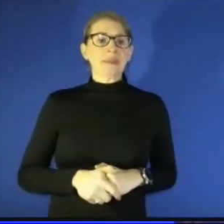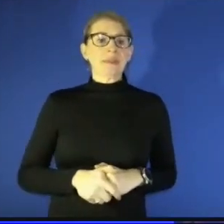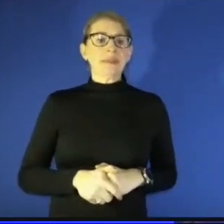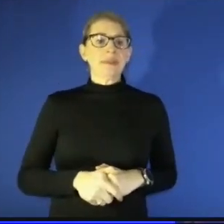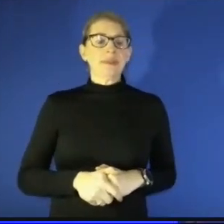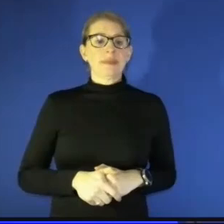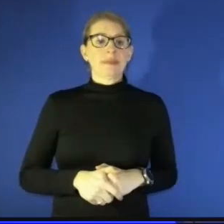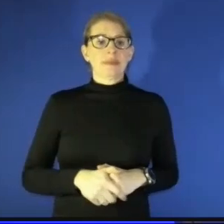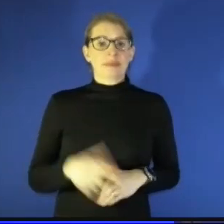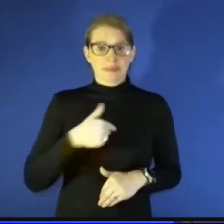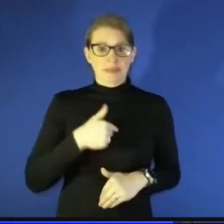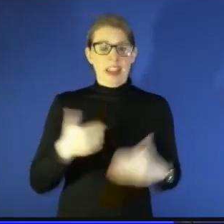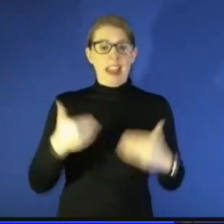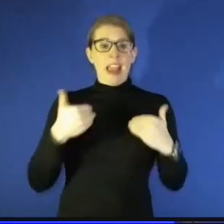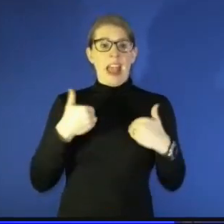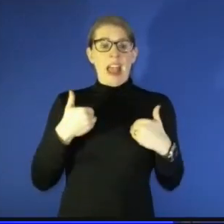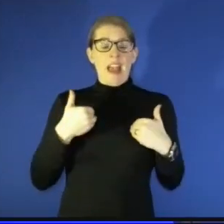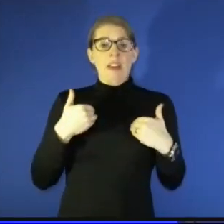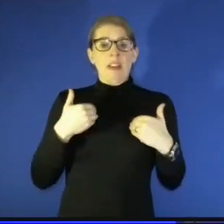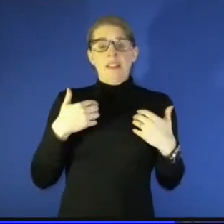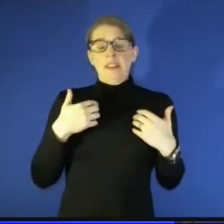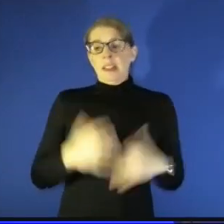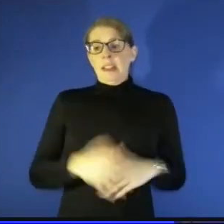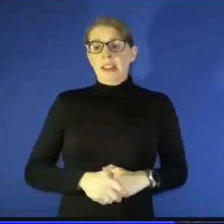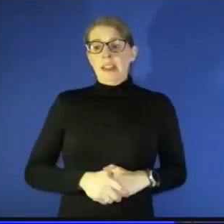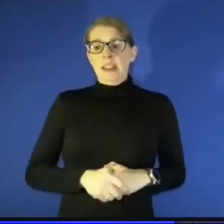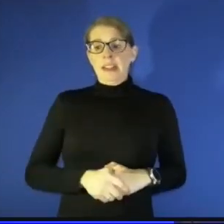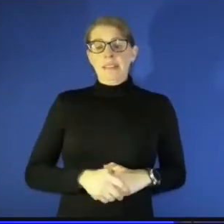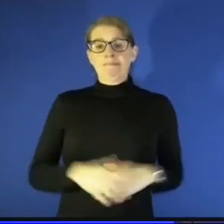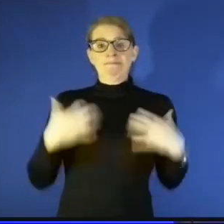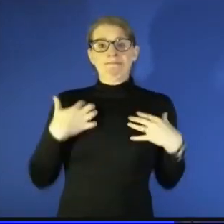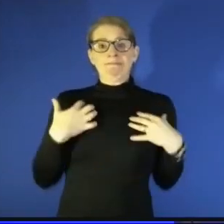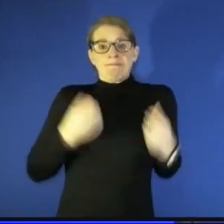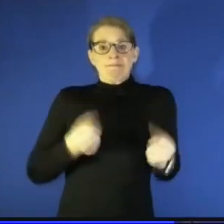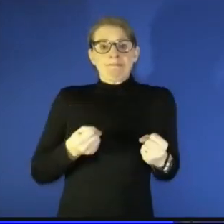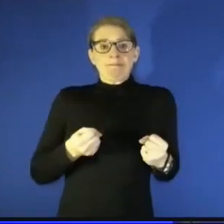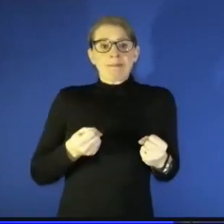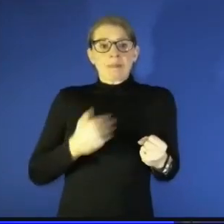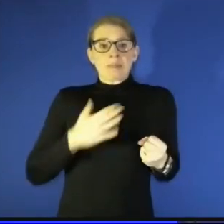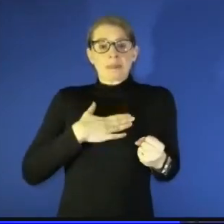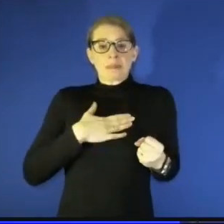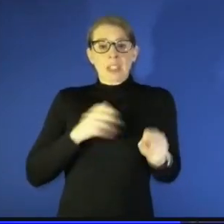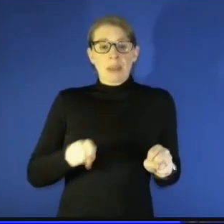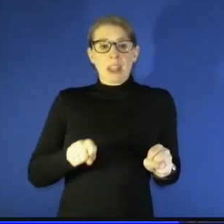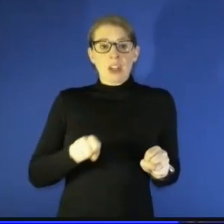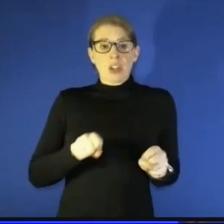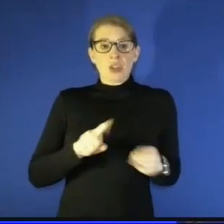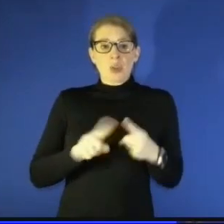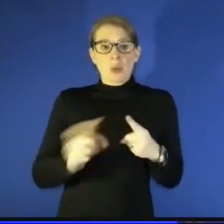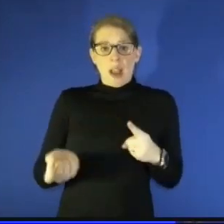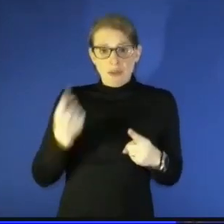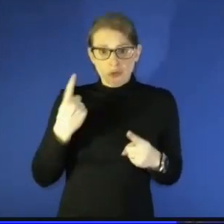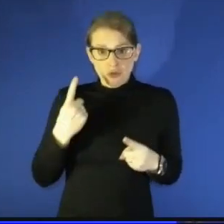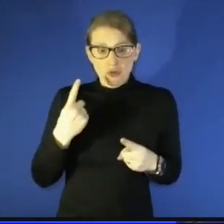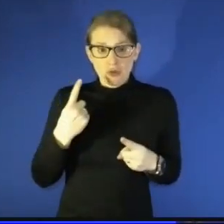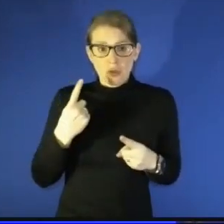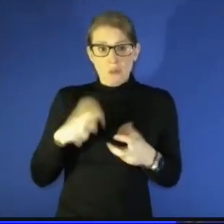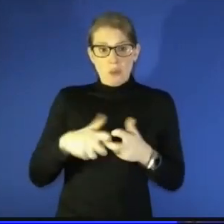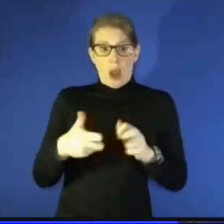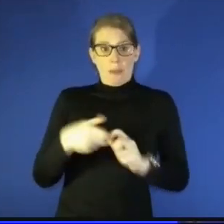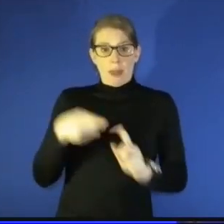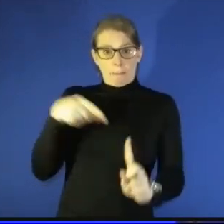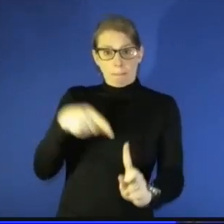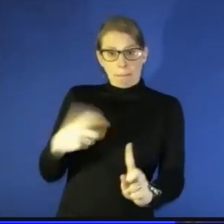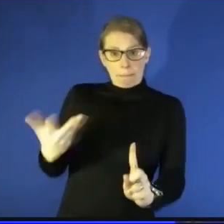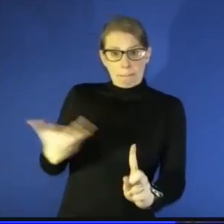have supreme confidence in my ability to understand what the problem is. Mm-hmm. And you